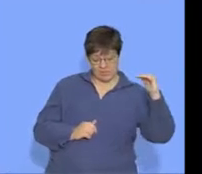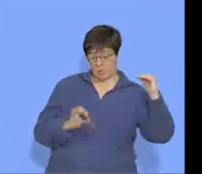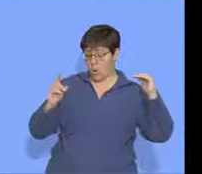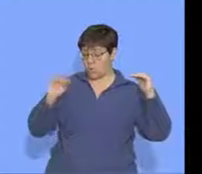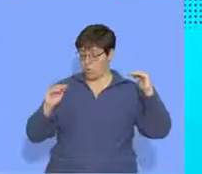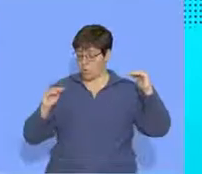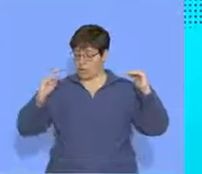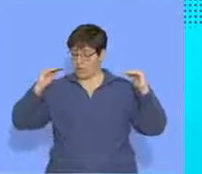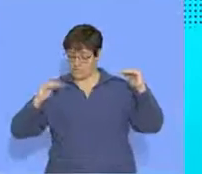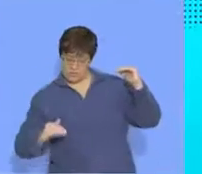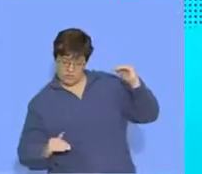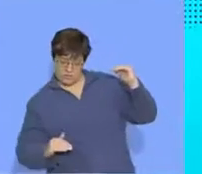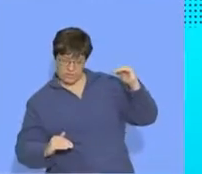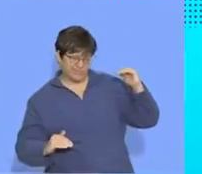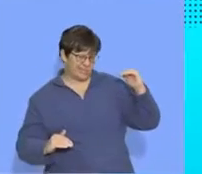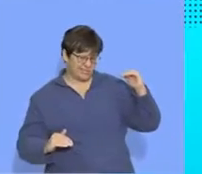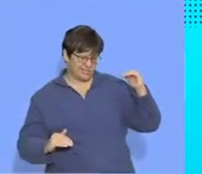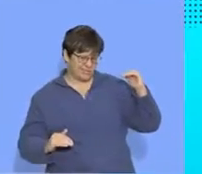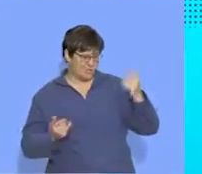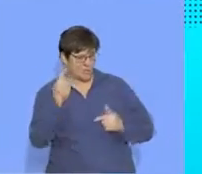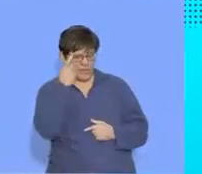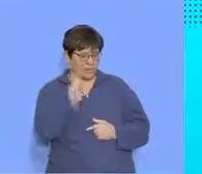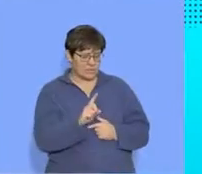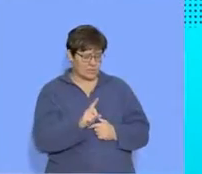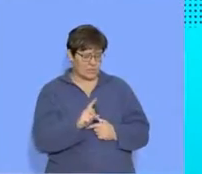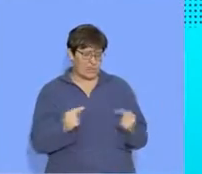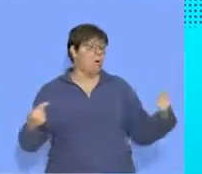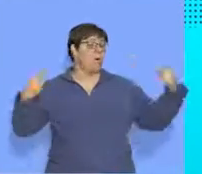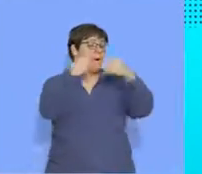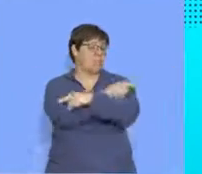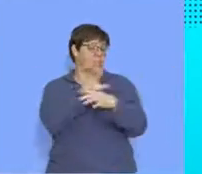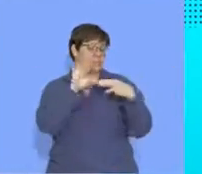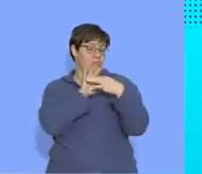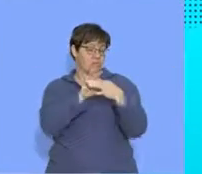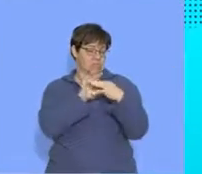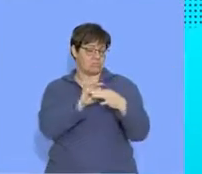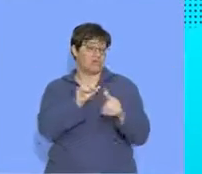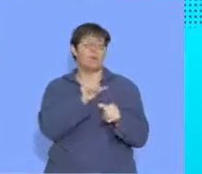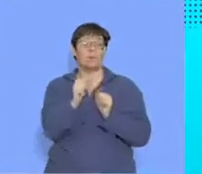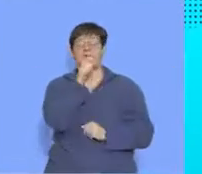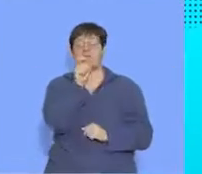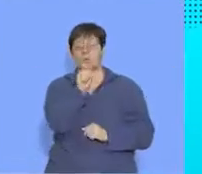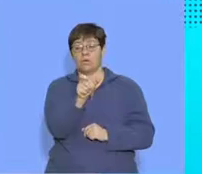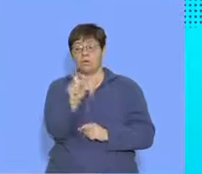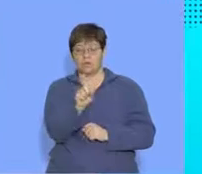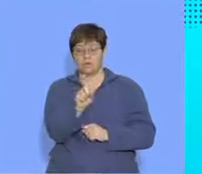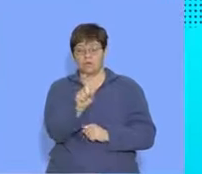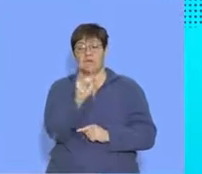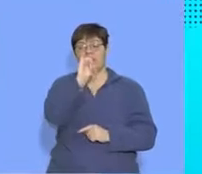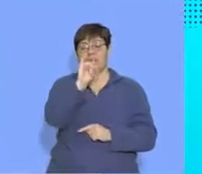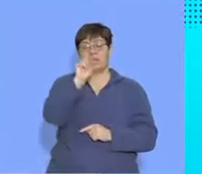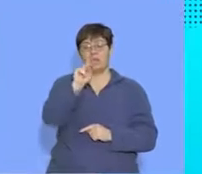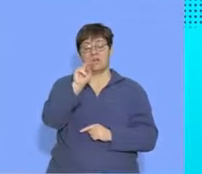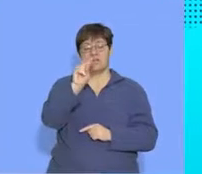decreases? Yes, think about that. So it's an opposite relationship, and the better word to use that would be an inverse